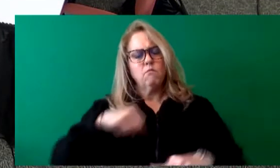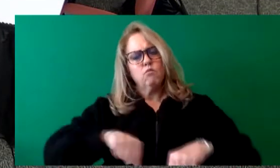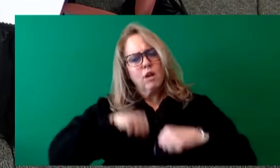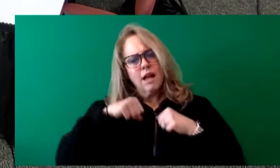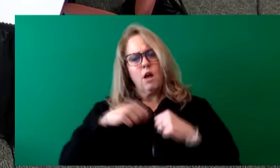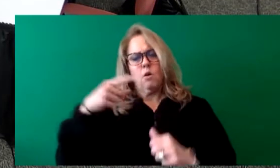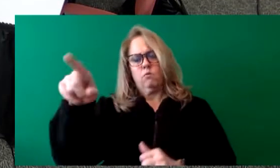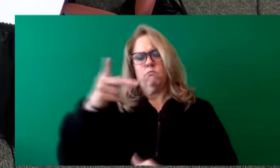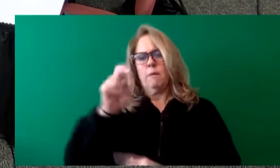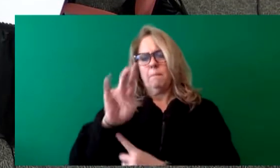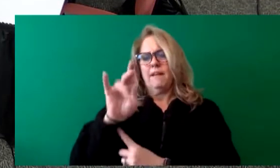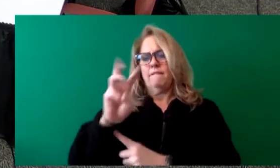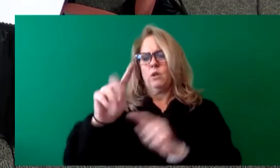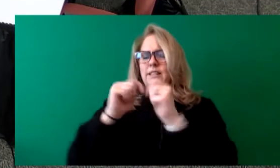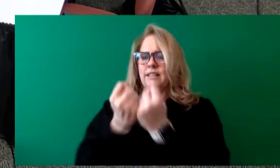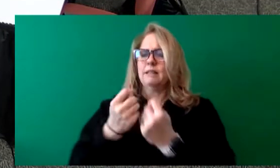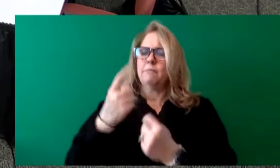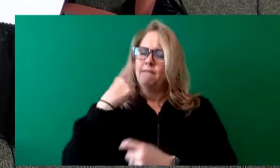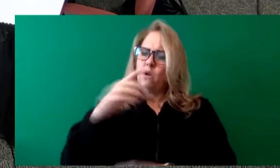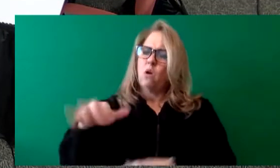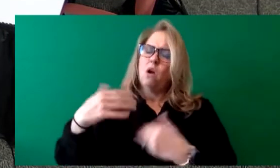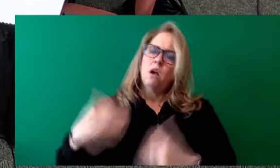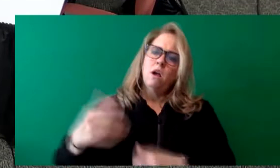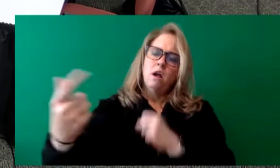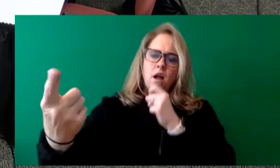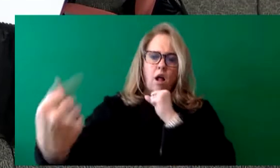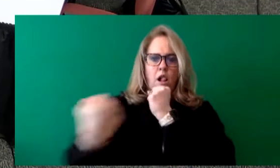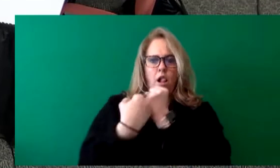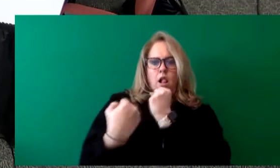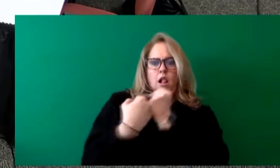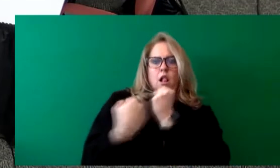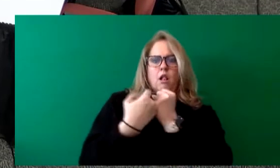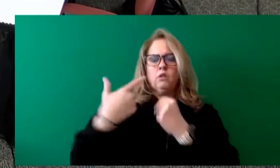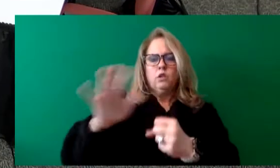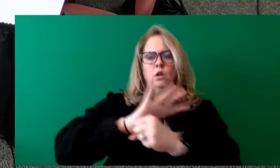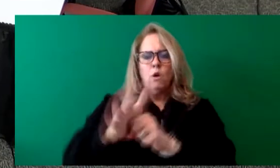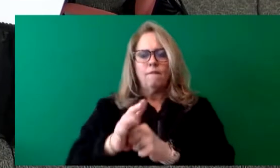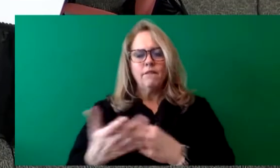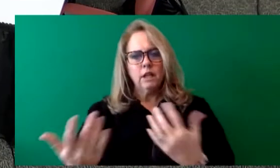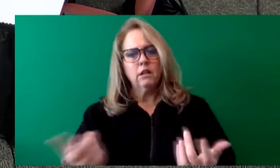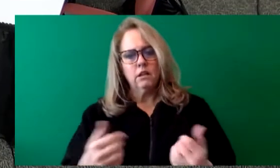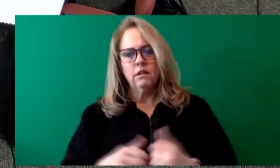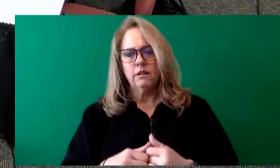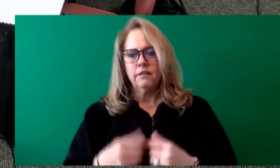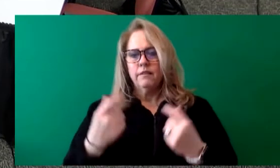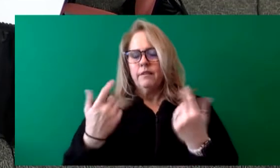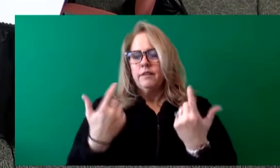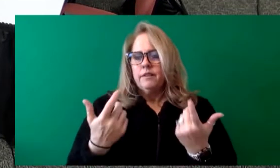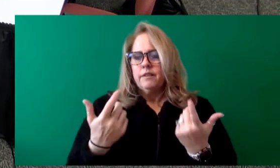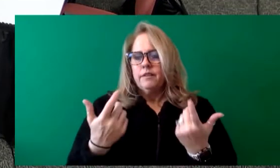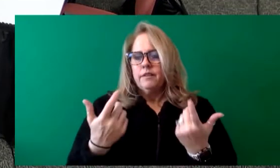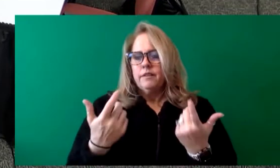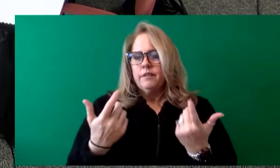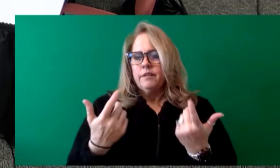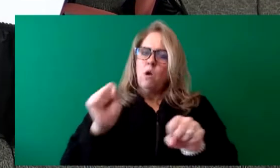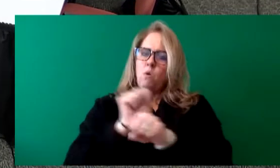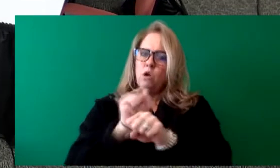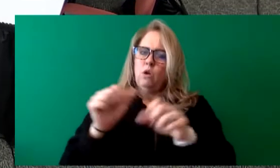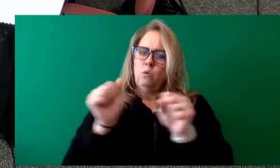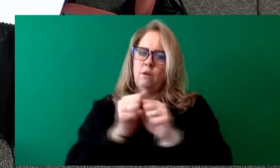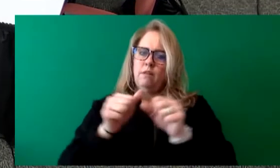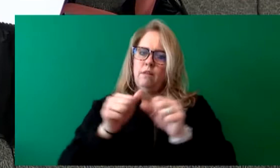us during the COVID pandemic. And we look forward to working with you at